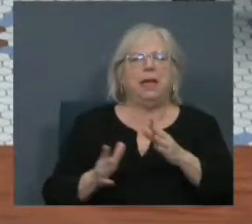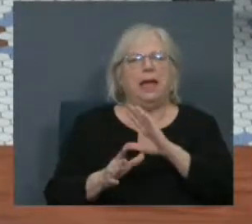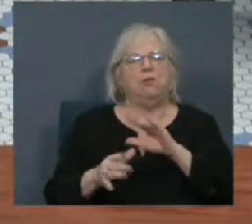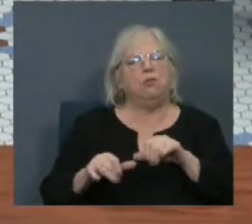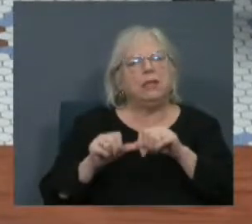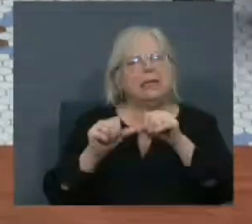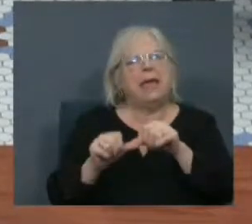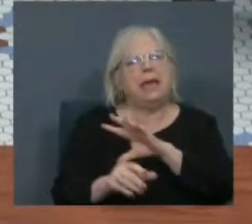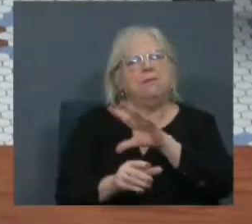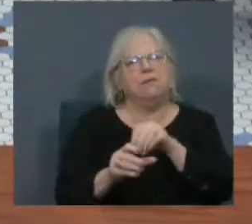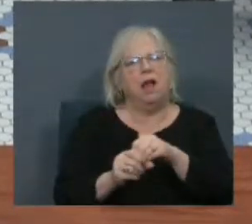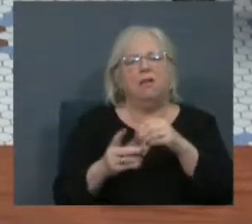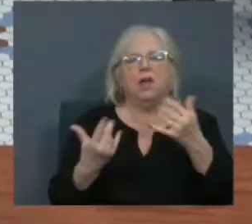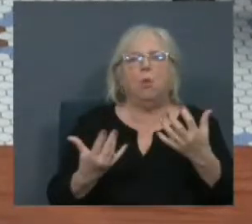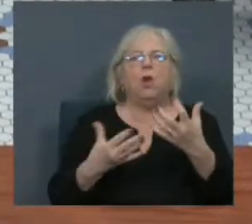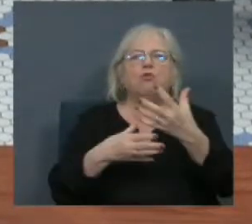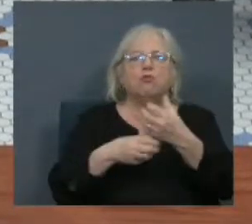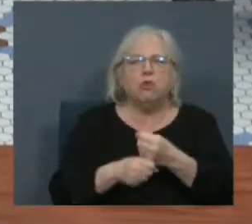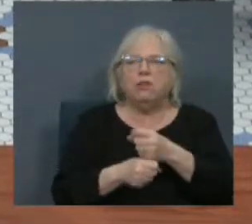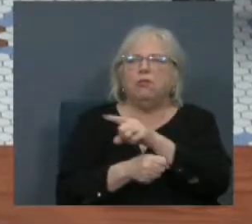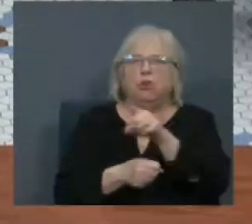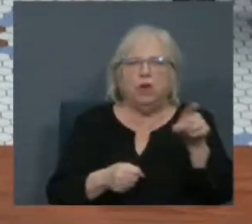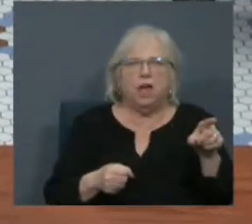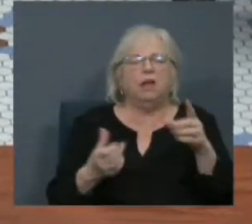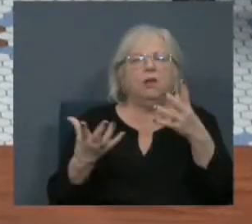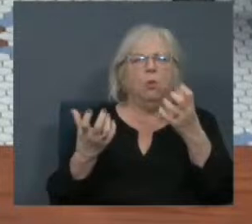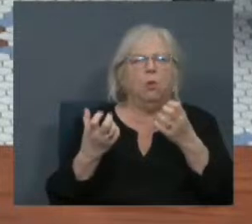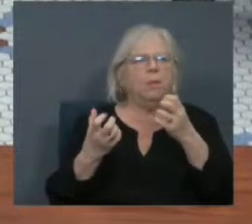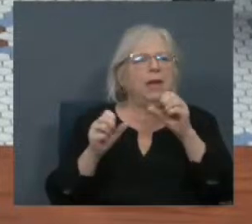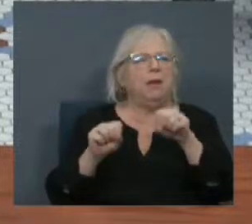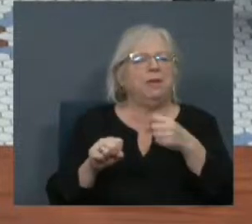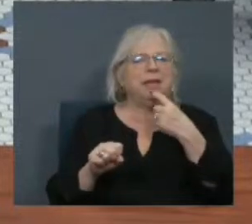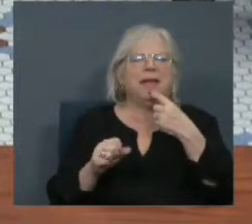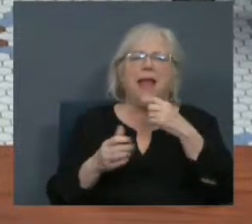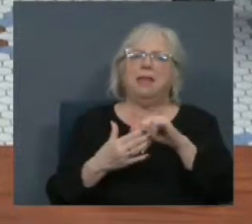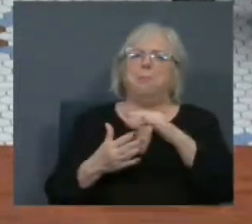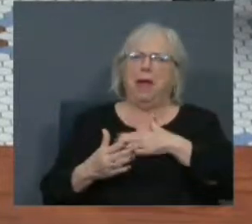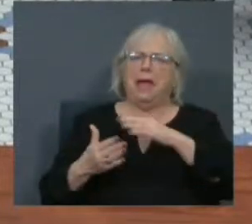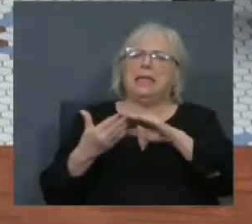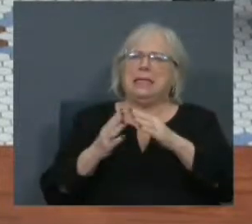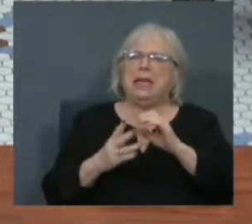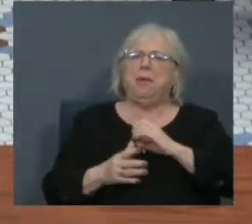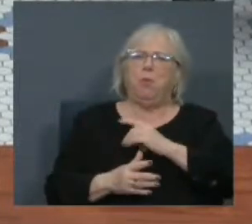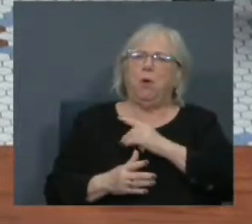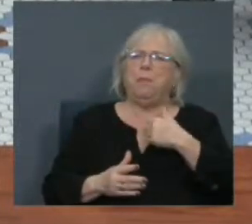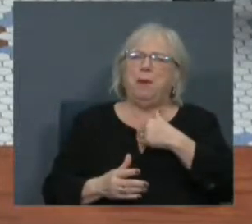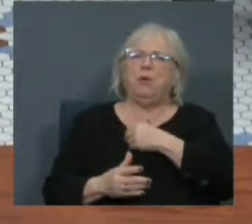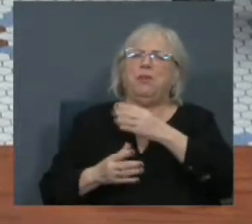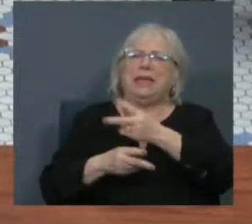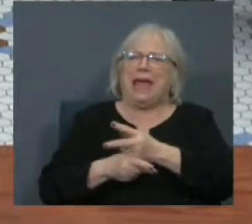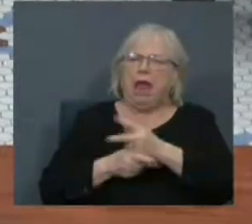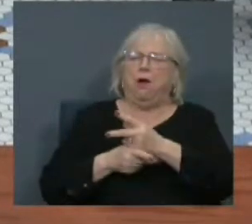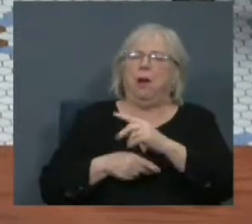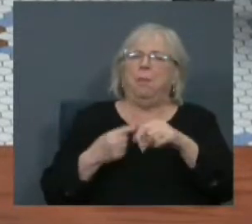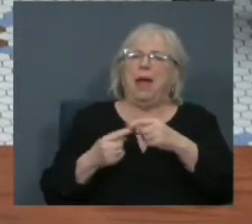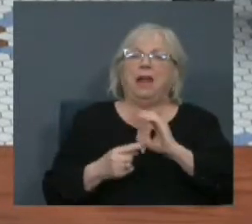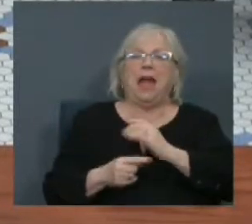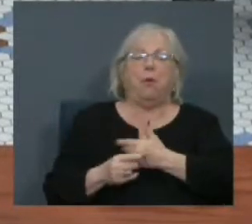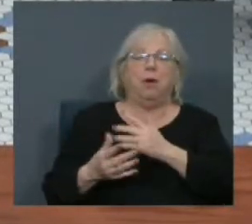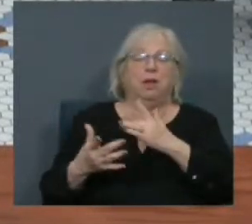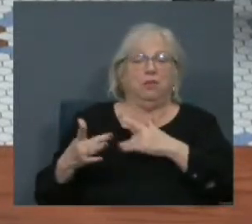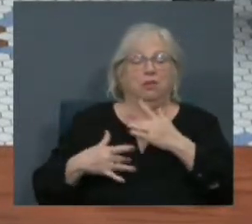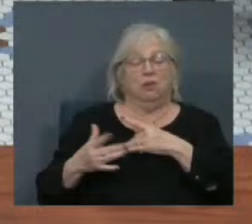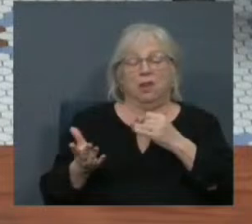want to be able to trust you guys. I want to be able to, say that my city board members care about our concerns. And frankly, just